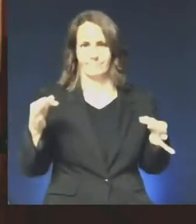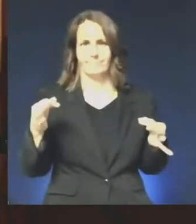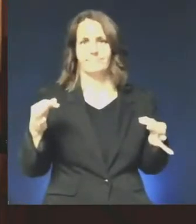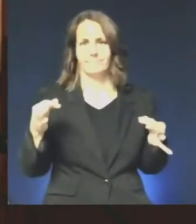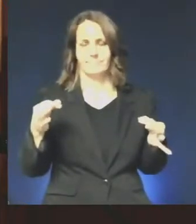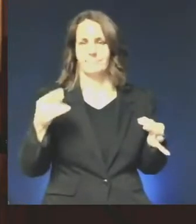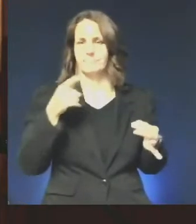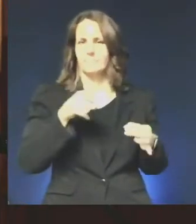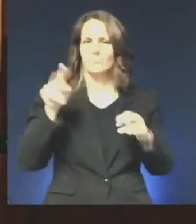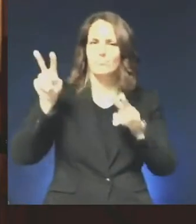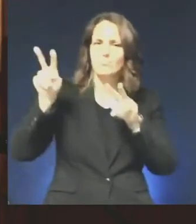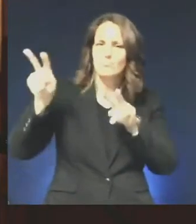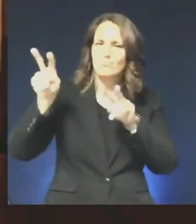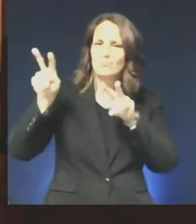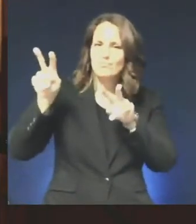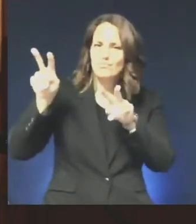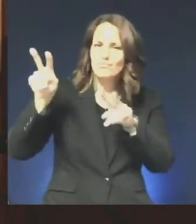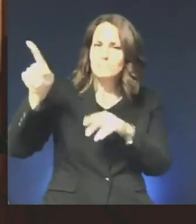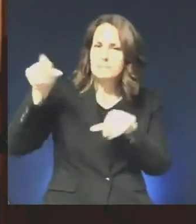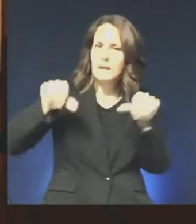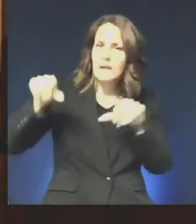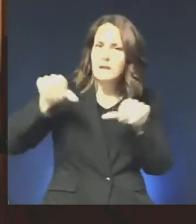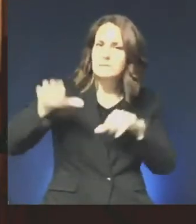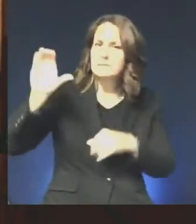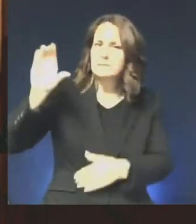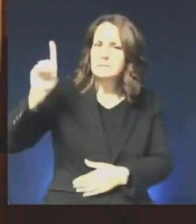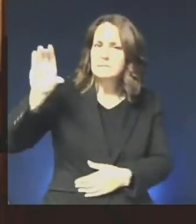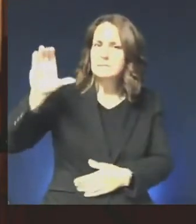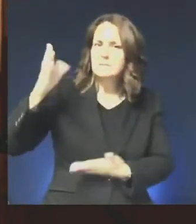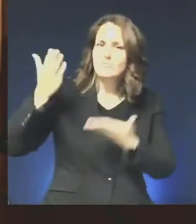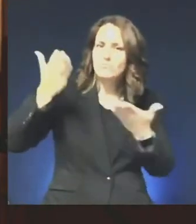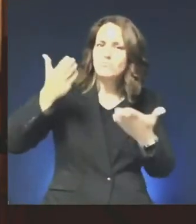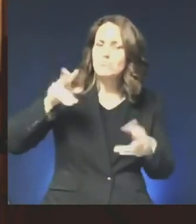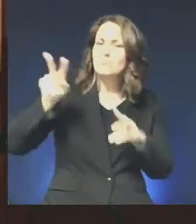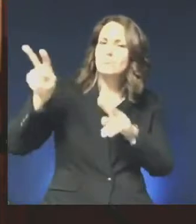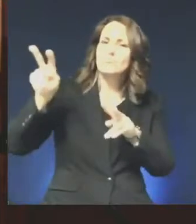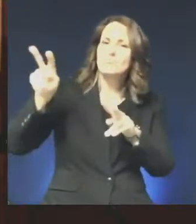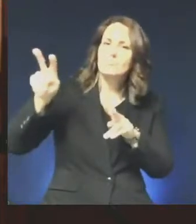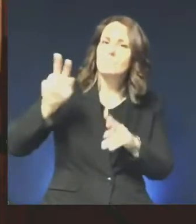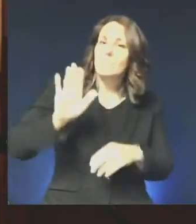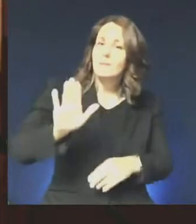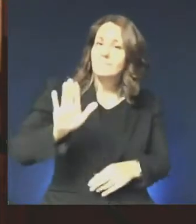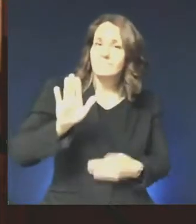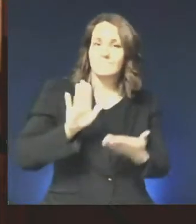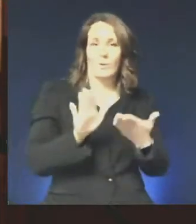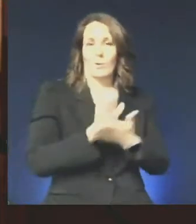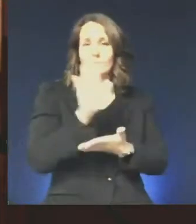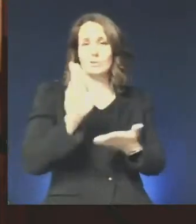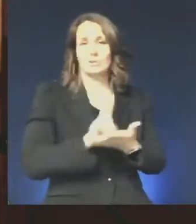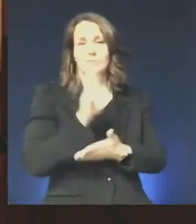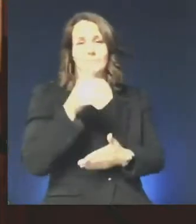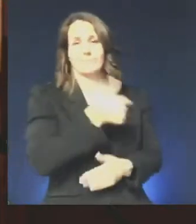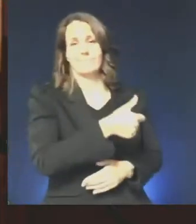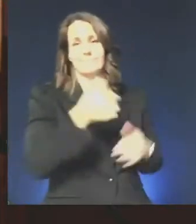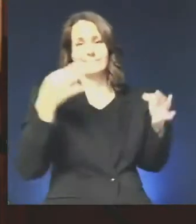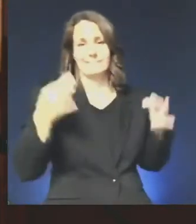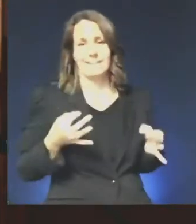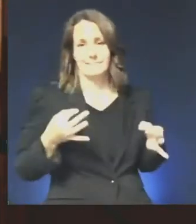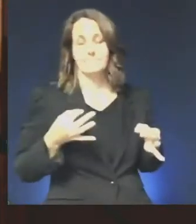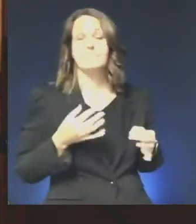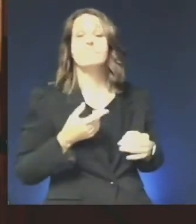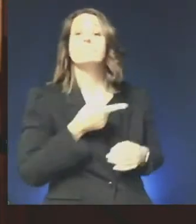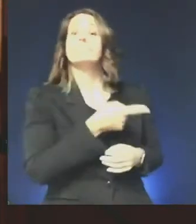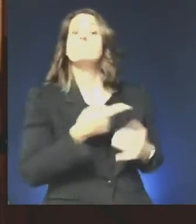recommendations, including many campuses moving to mask requirements, assessing their need